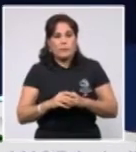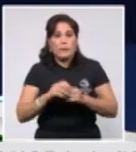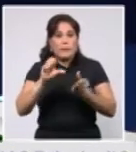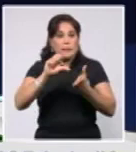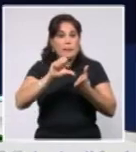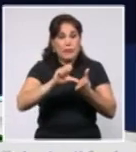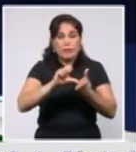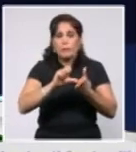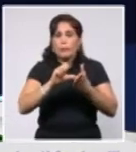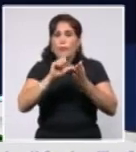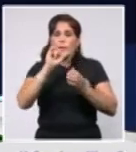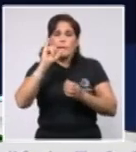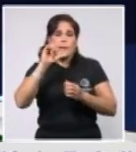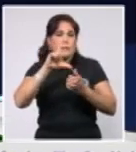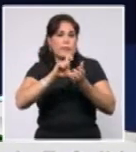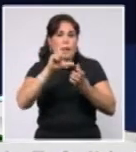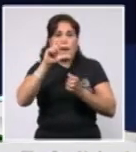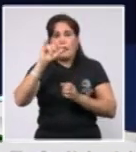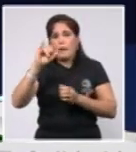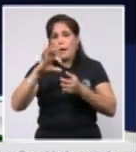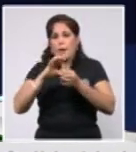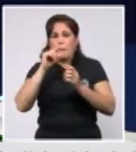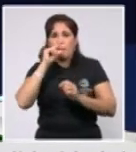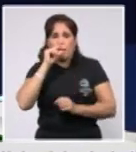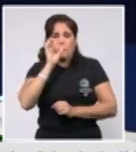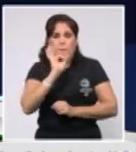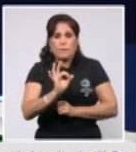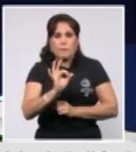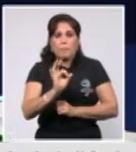429 in the Hermanos Almejidas Hospital,